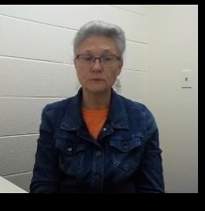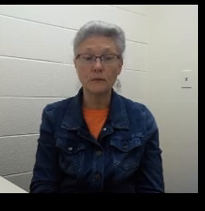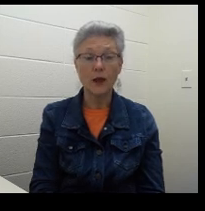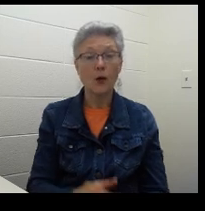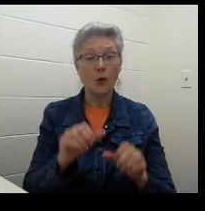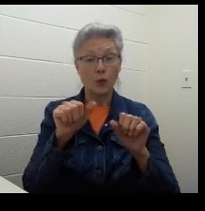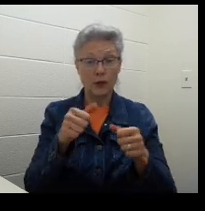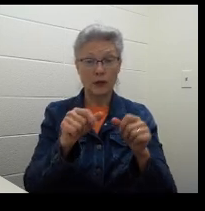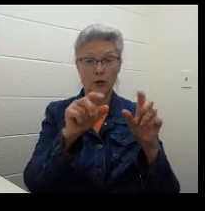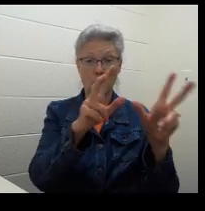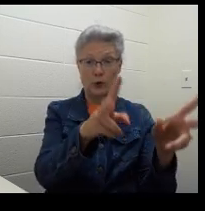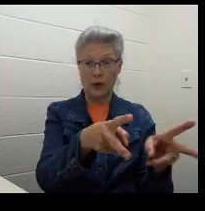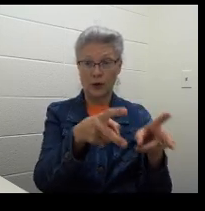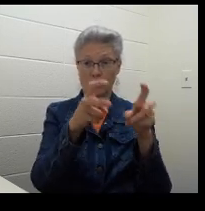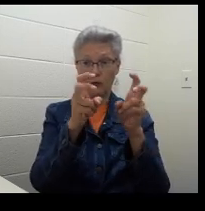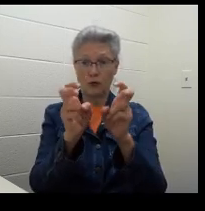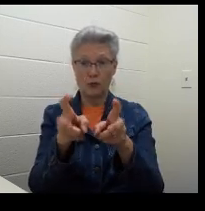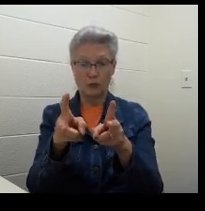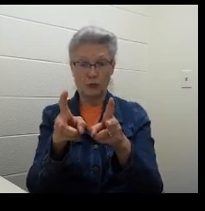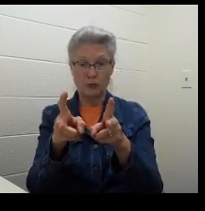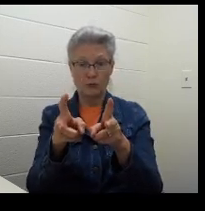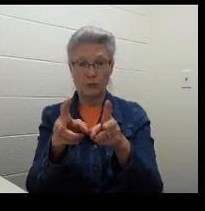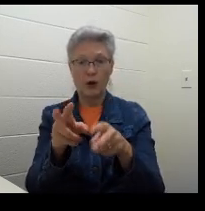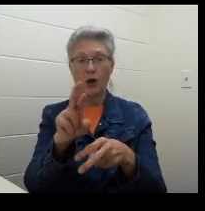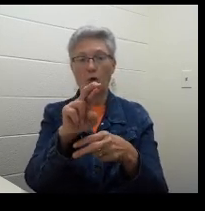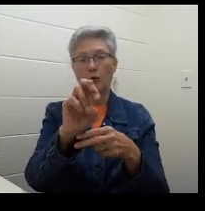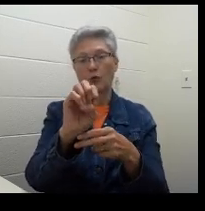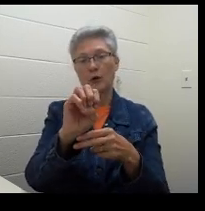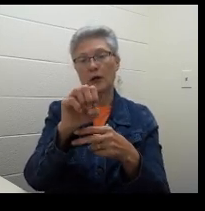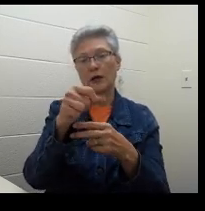We can regroup in order to represent